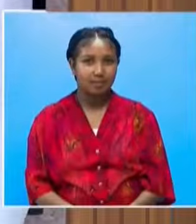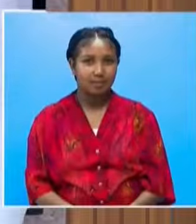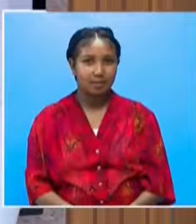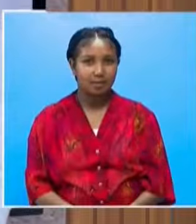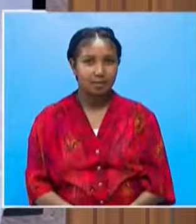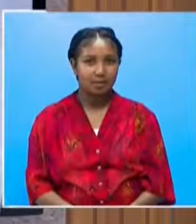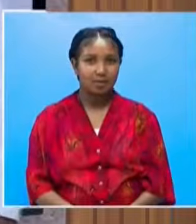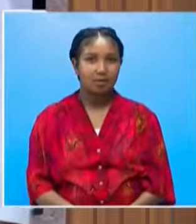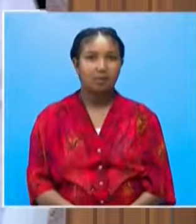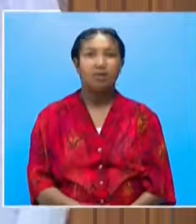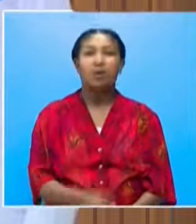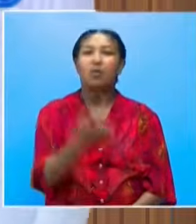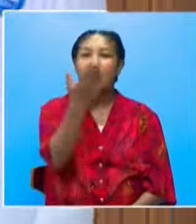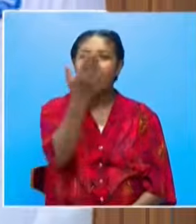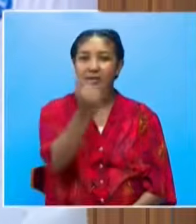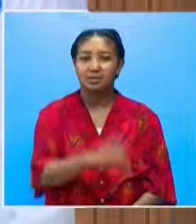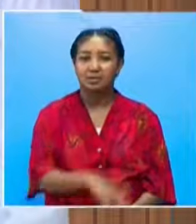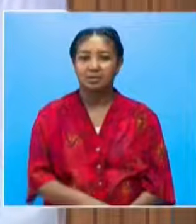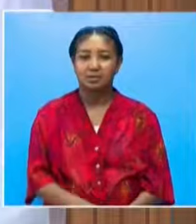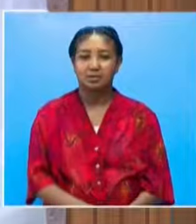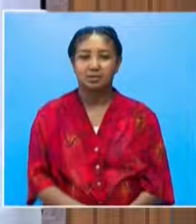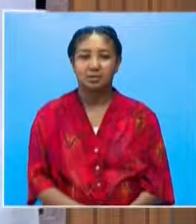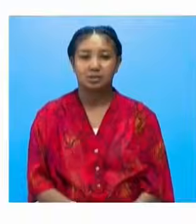What about why?